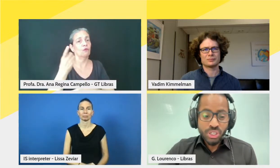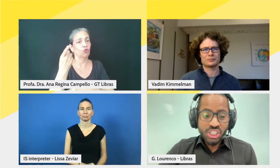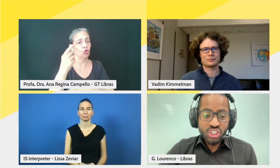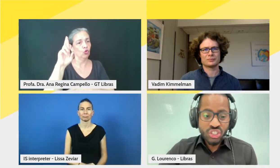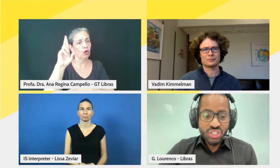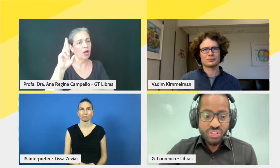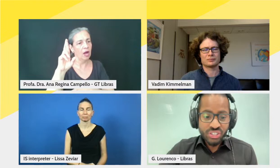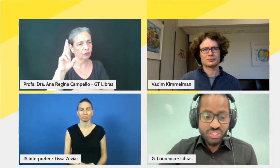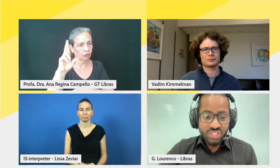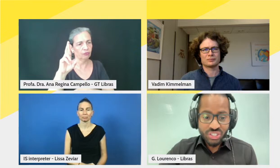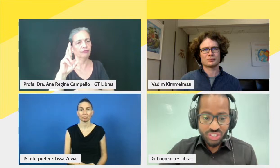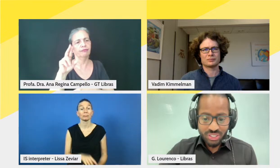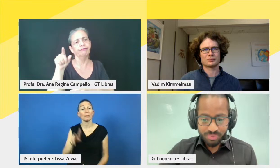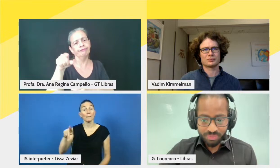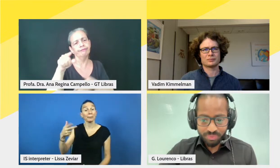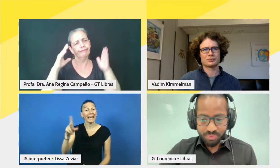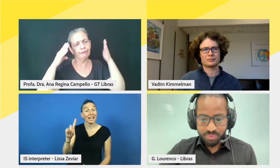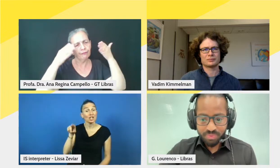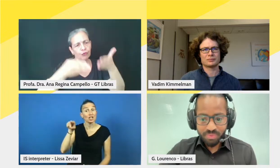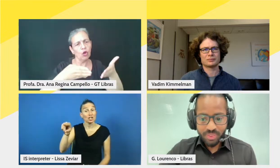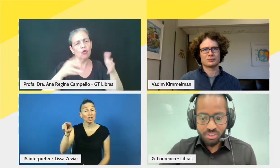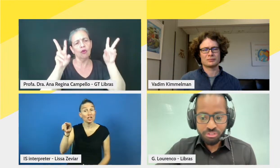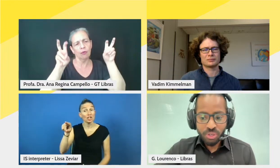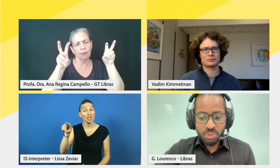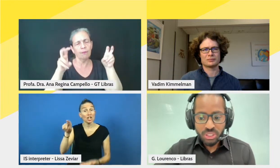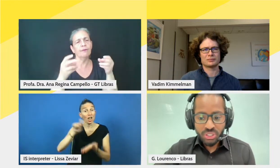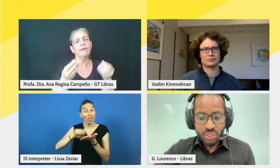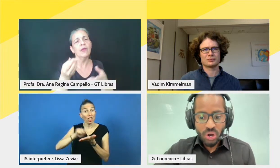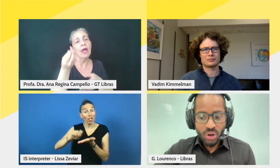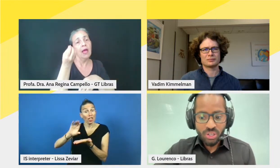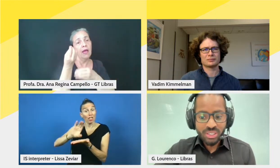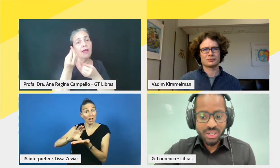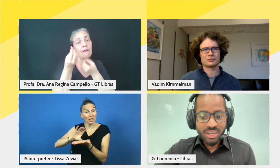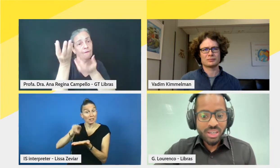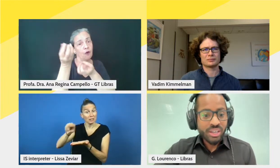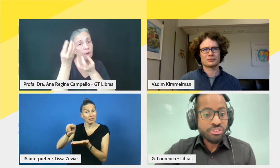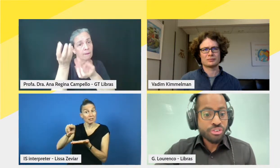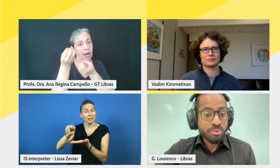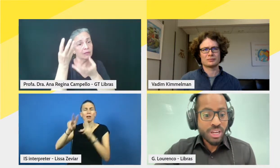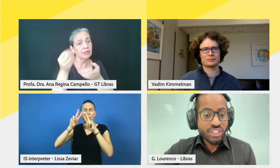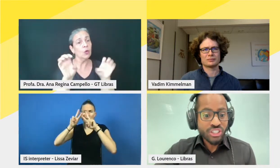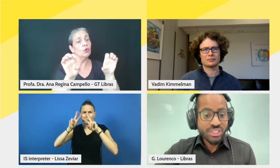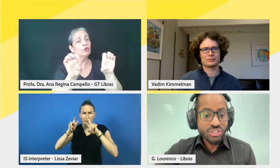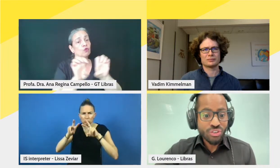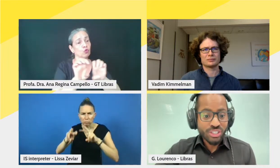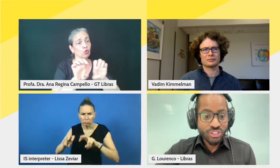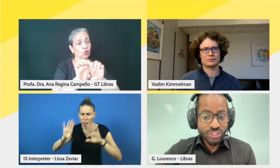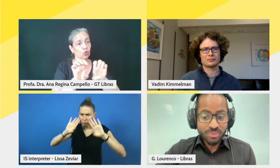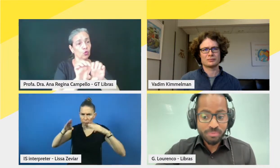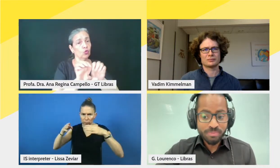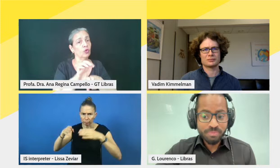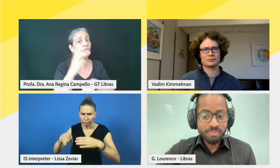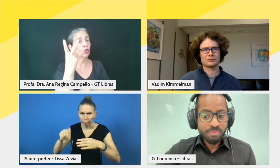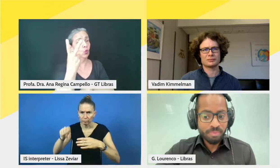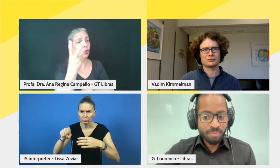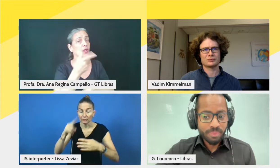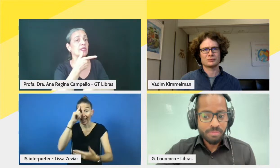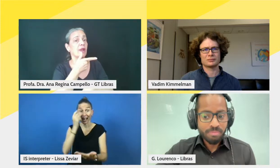His PhD thesis focused on information structure,